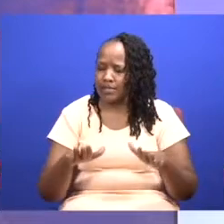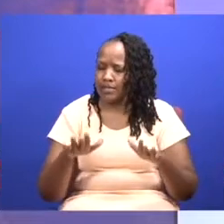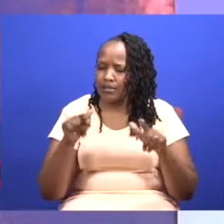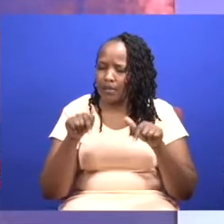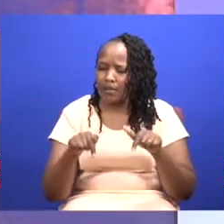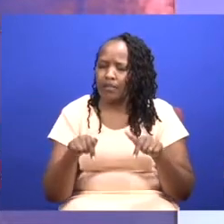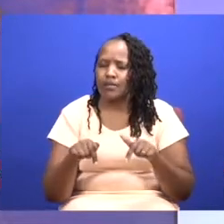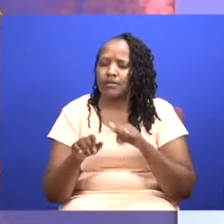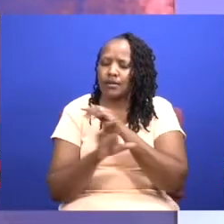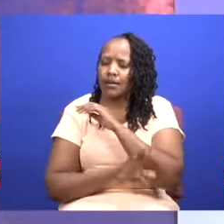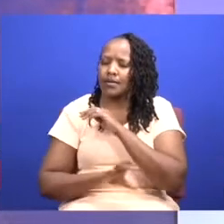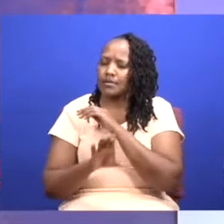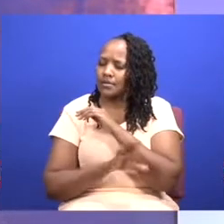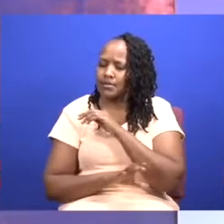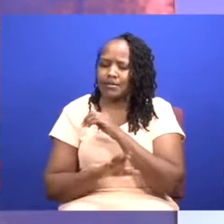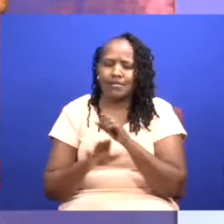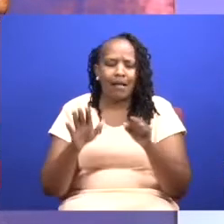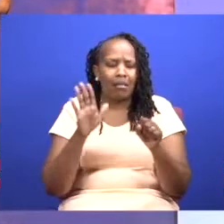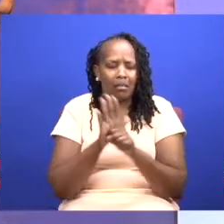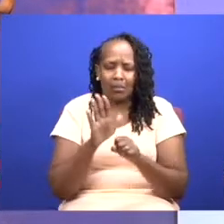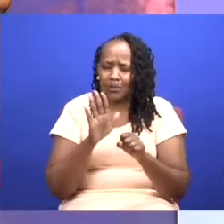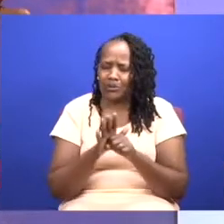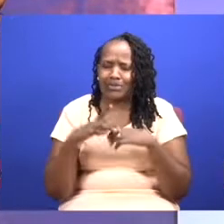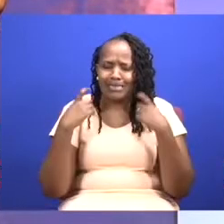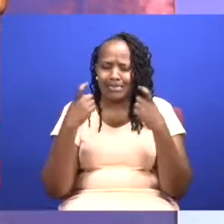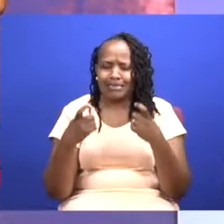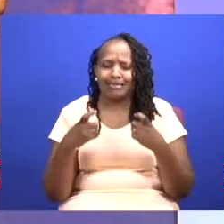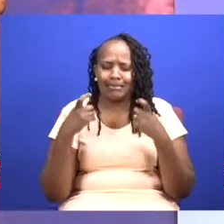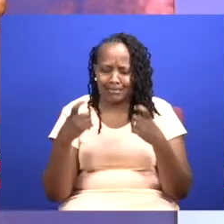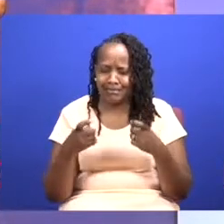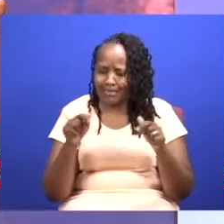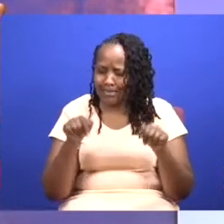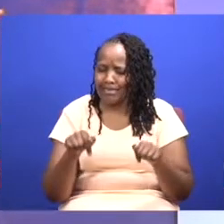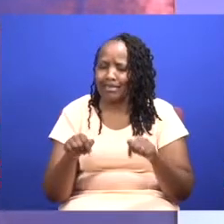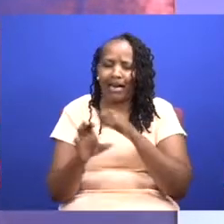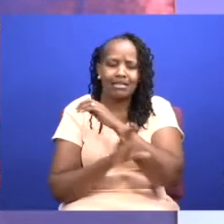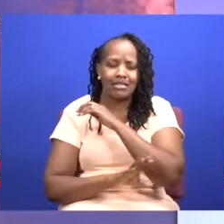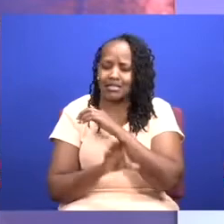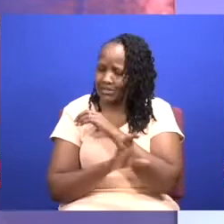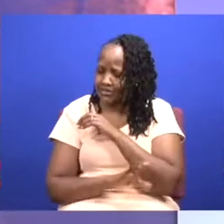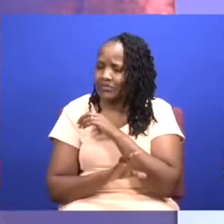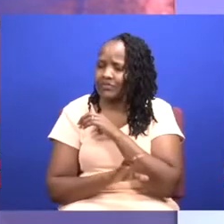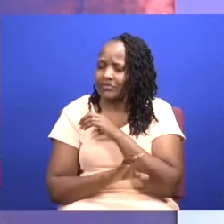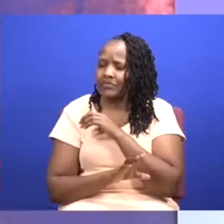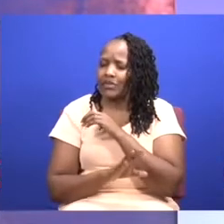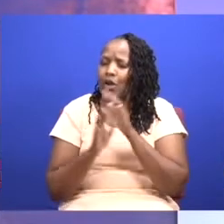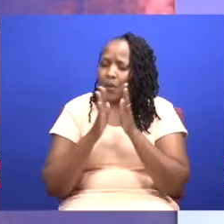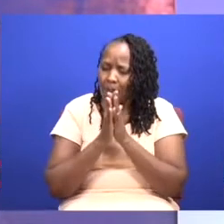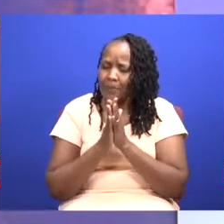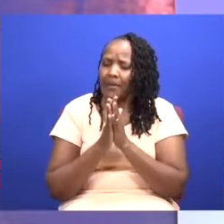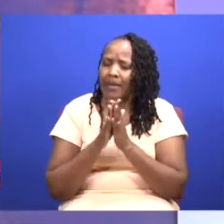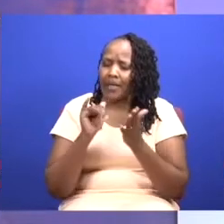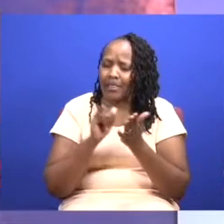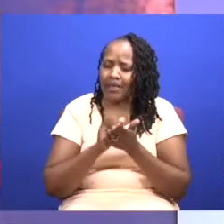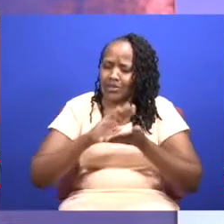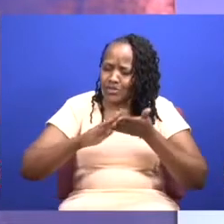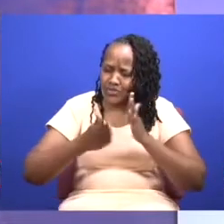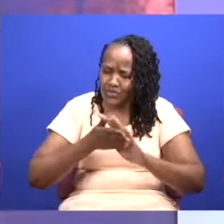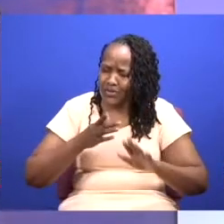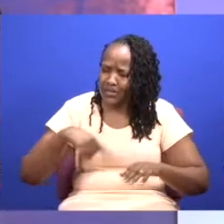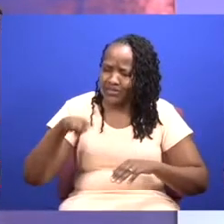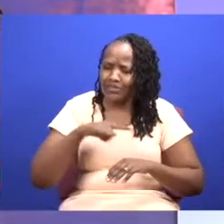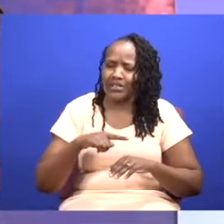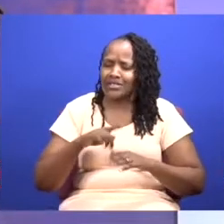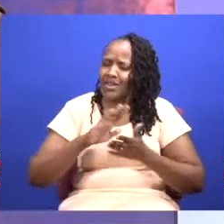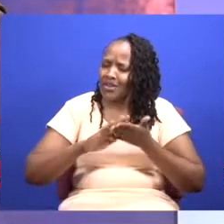upon our country. Lord God Almighty, there's so much iniquity that Lord has gone on in this country. Father, we pray that God, you forgive